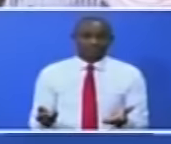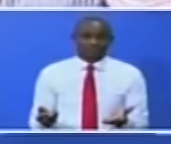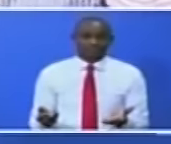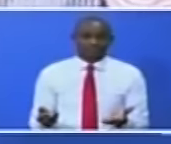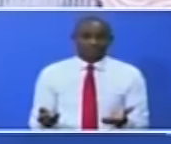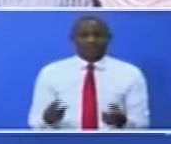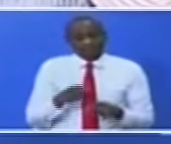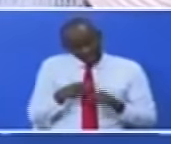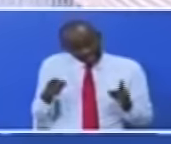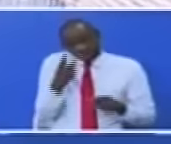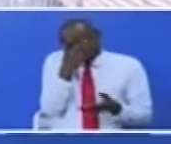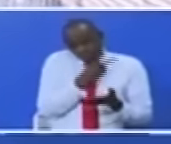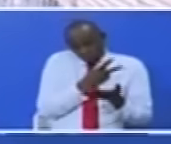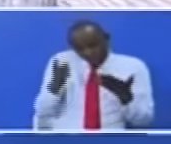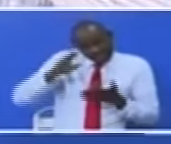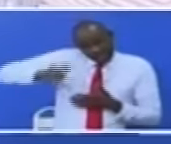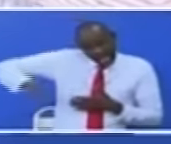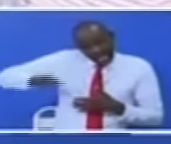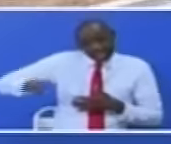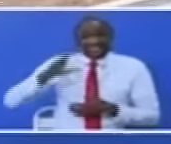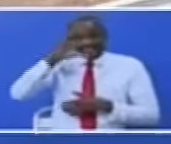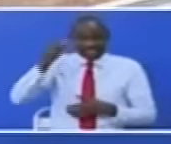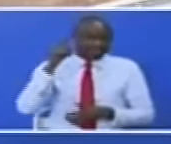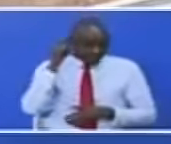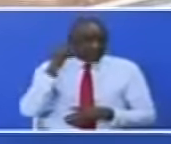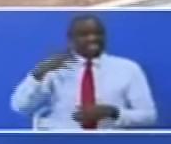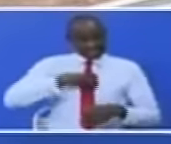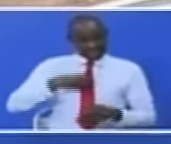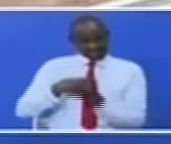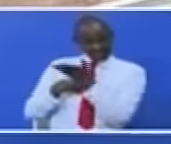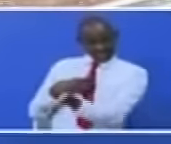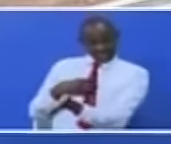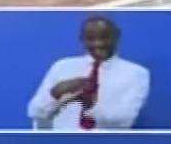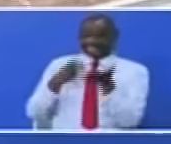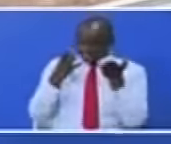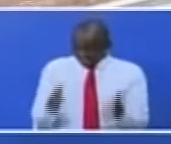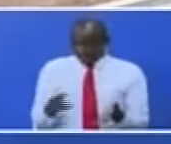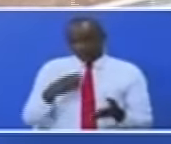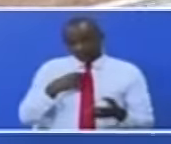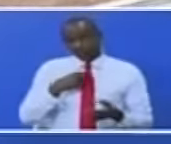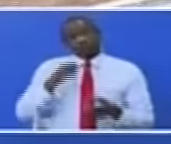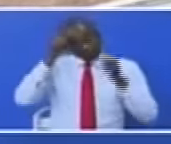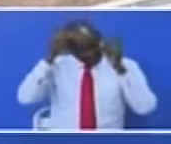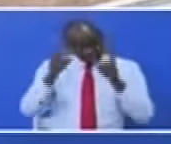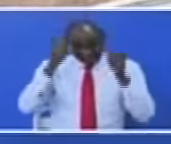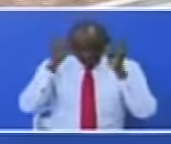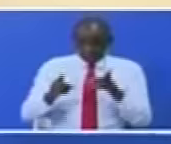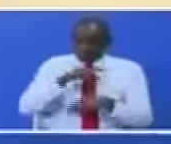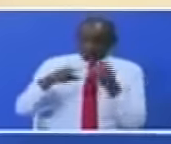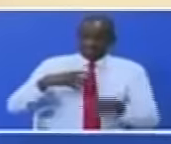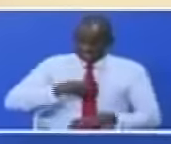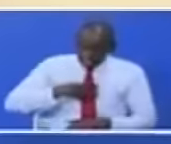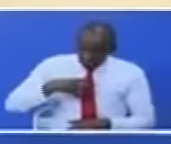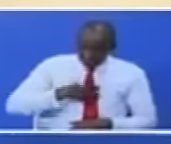But with less than 2 weeks to Mutunga's exit, the highly anticipated Supreme Court verdict on the retirement